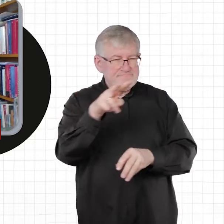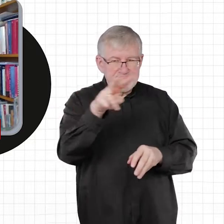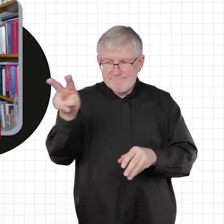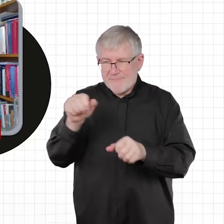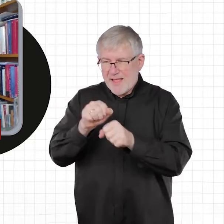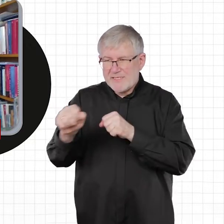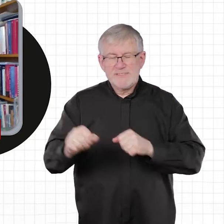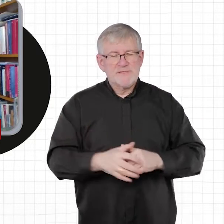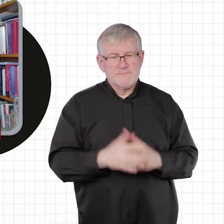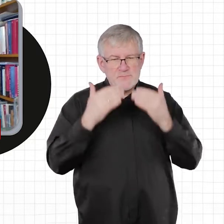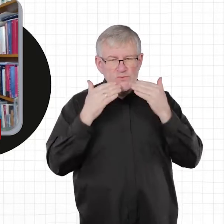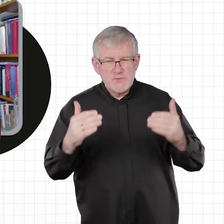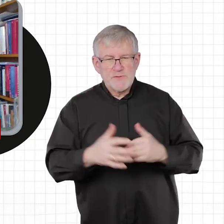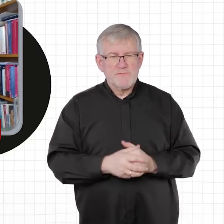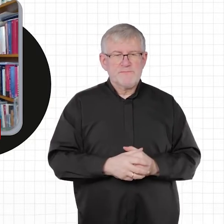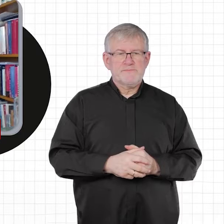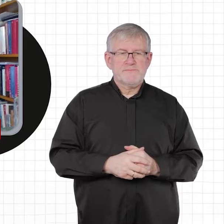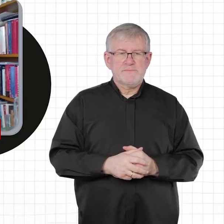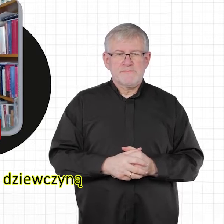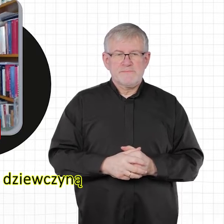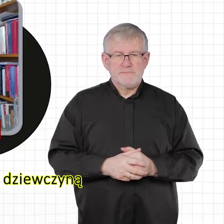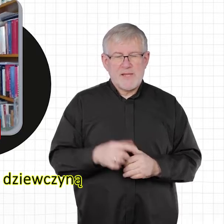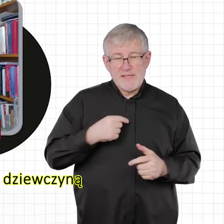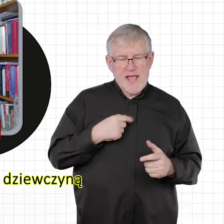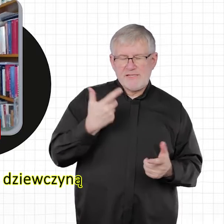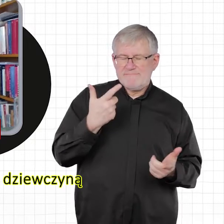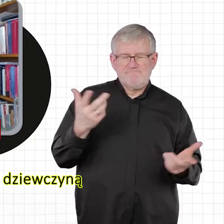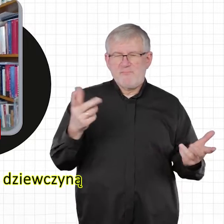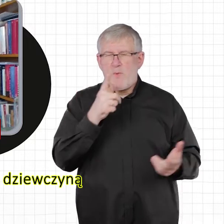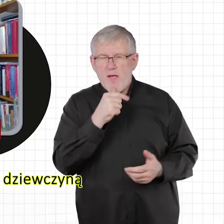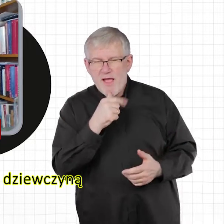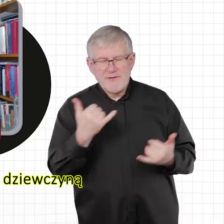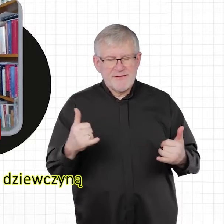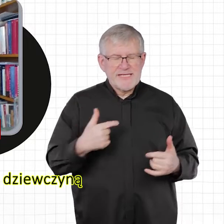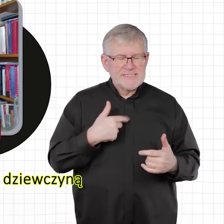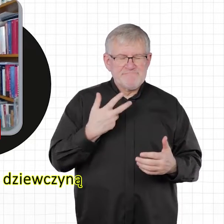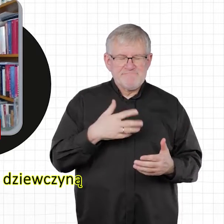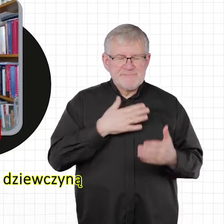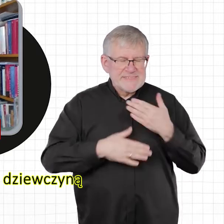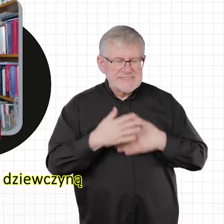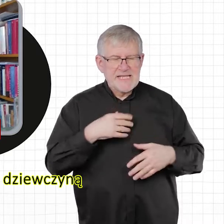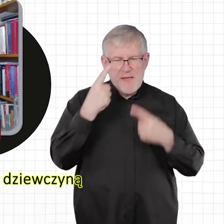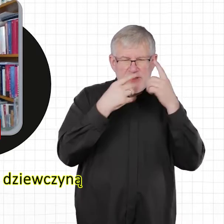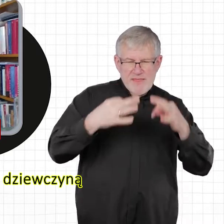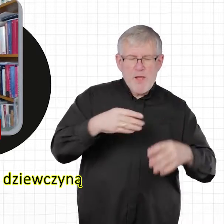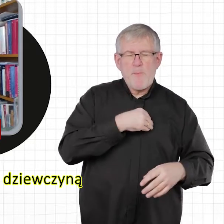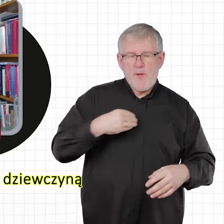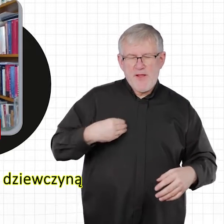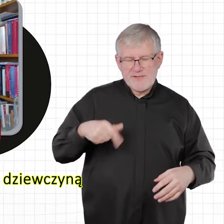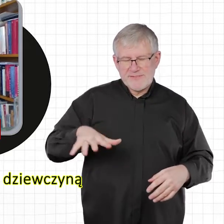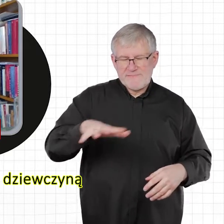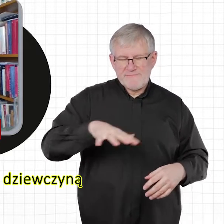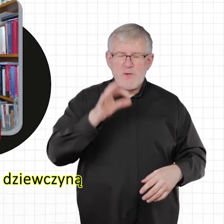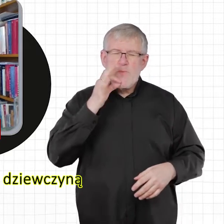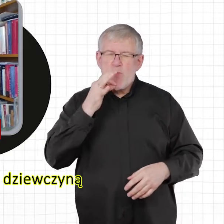them to achieve their dreams, etc. And nobody in Poland say that, oh, you cannot do